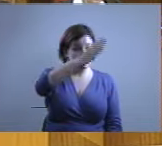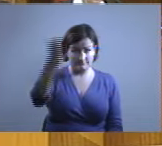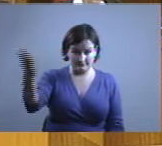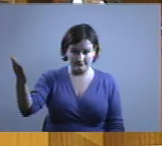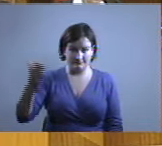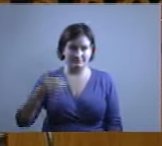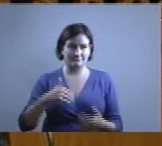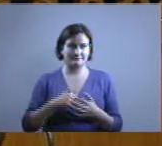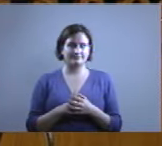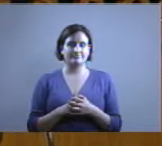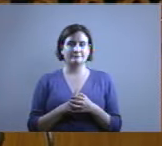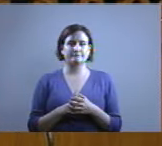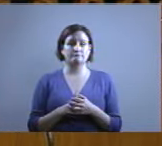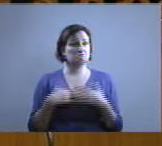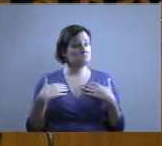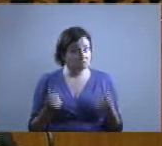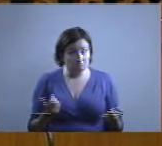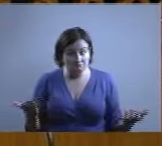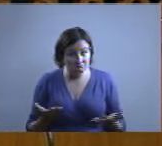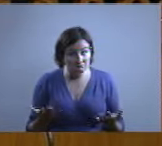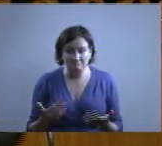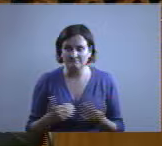Injani ivuko?